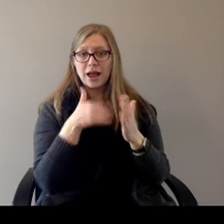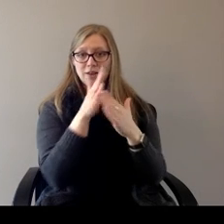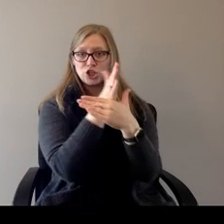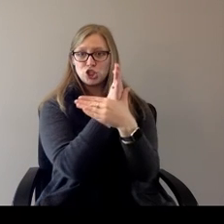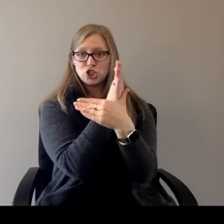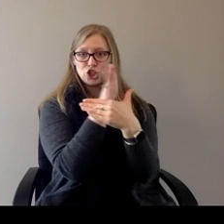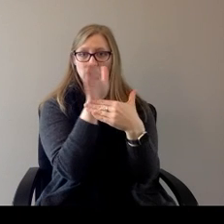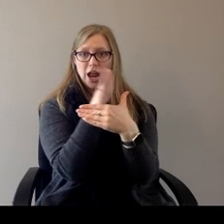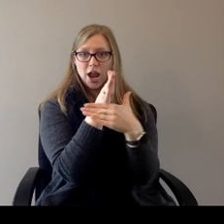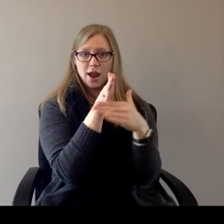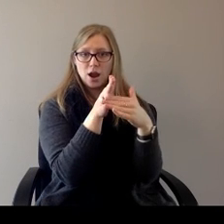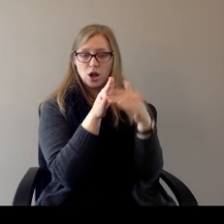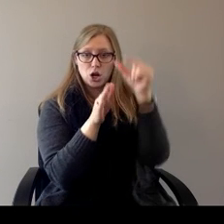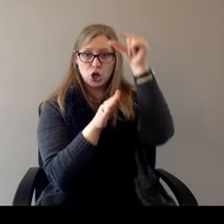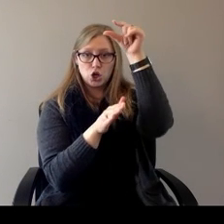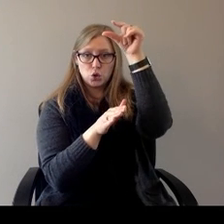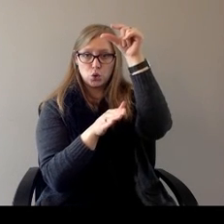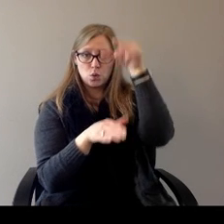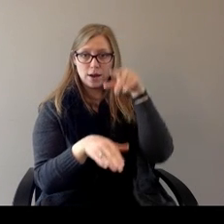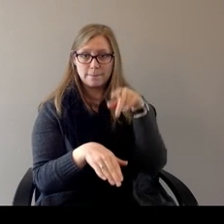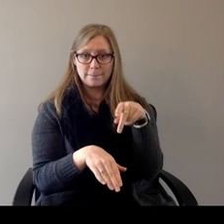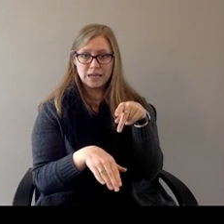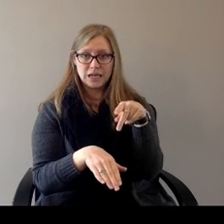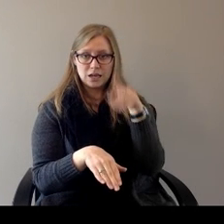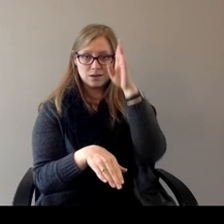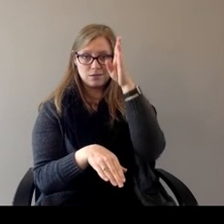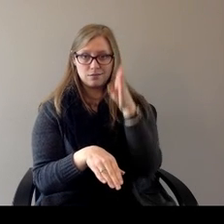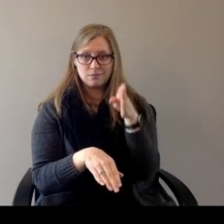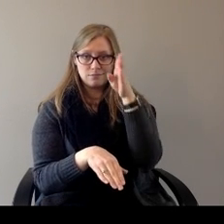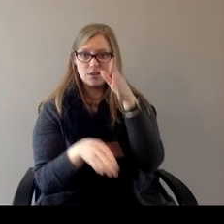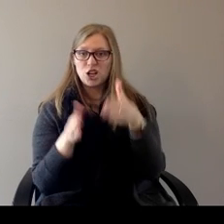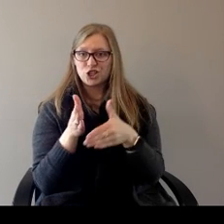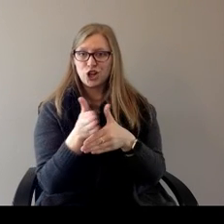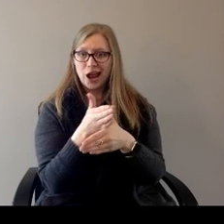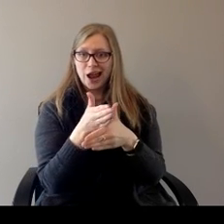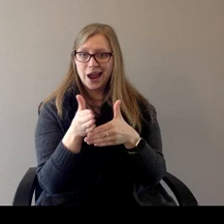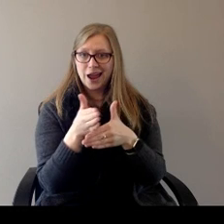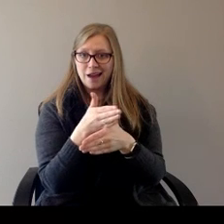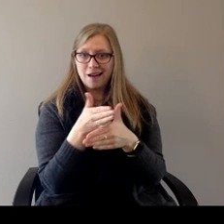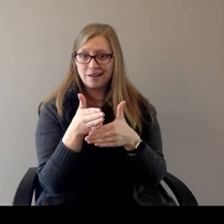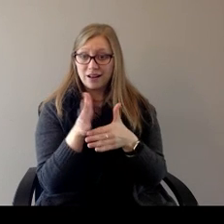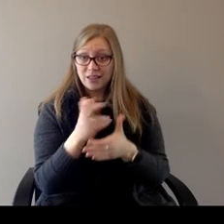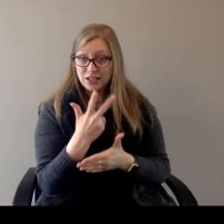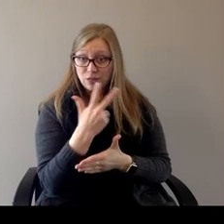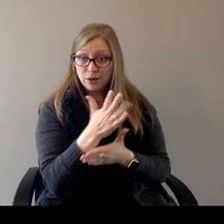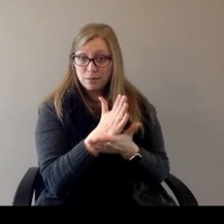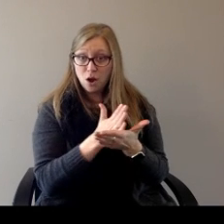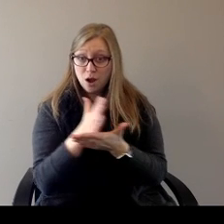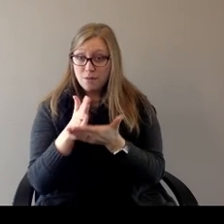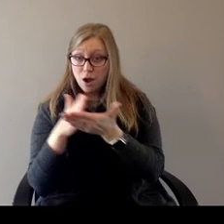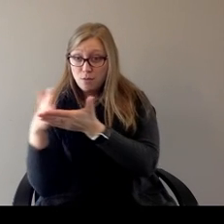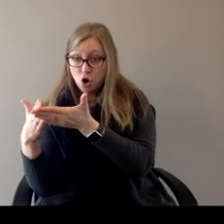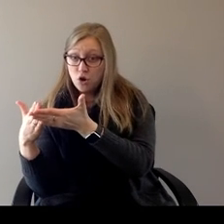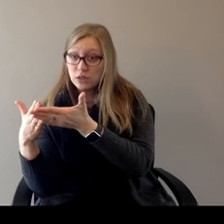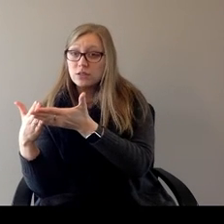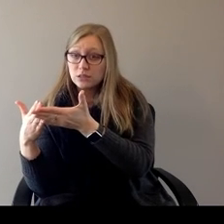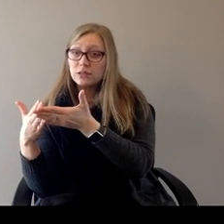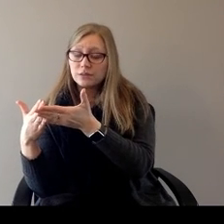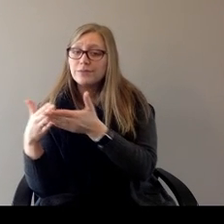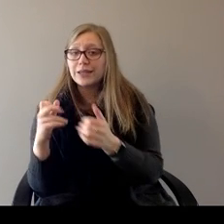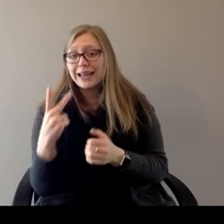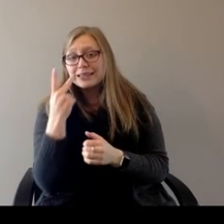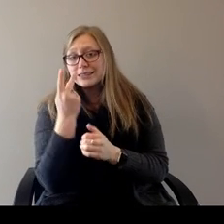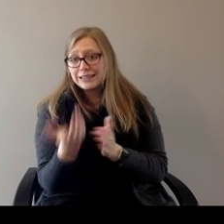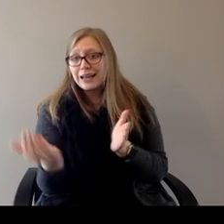side QP. And so those are the 3 parts we need. And you can see we're doing